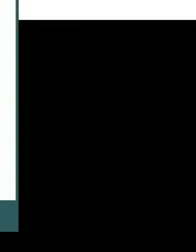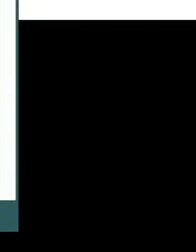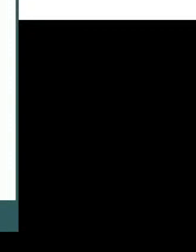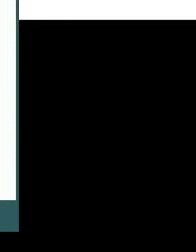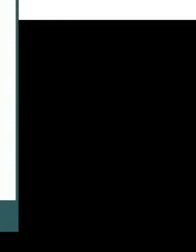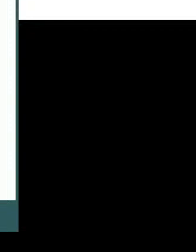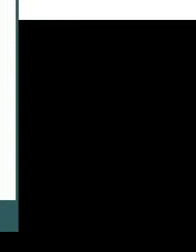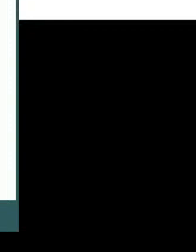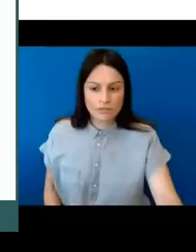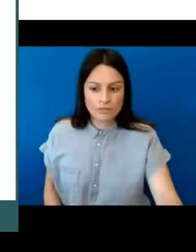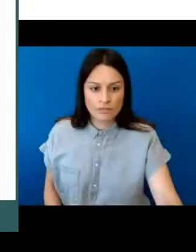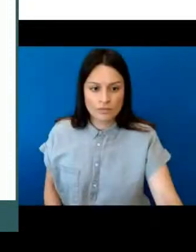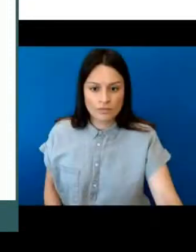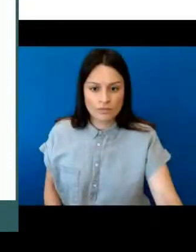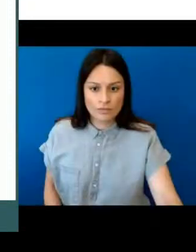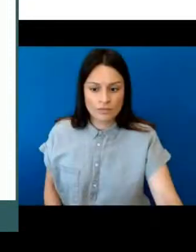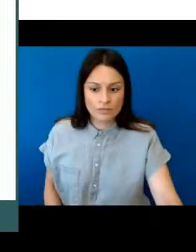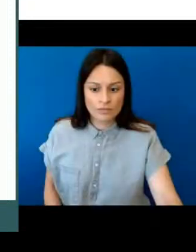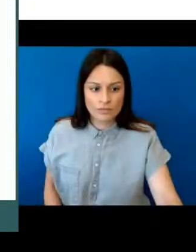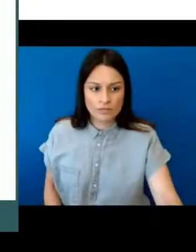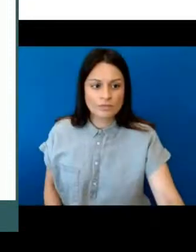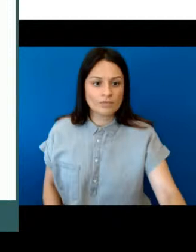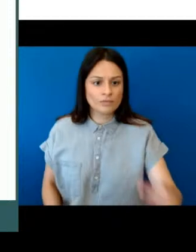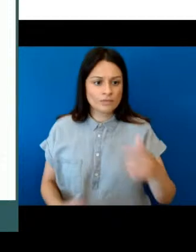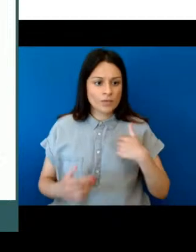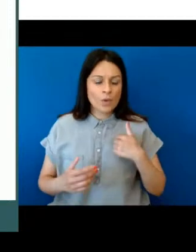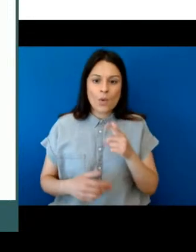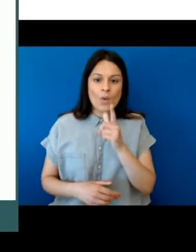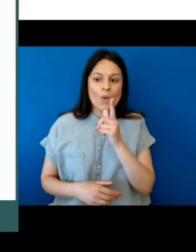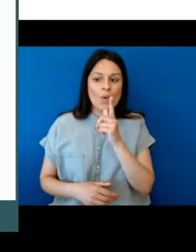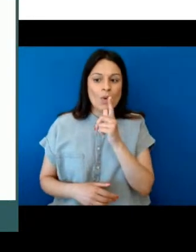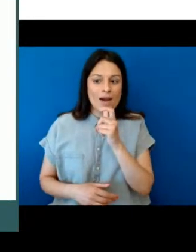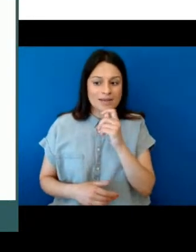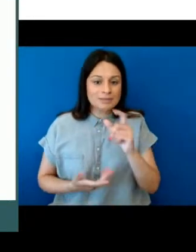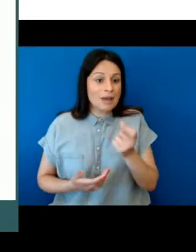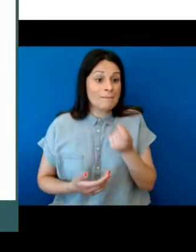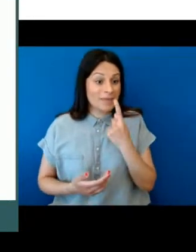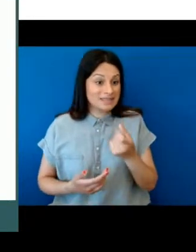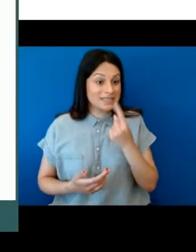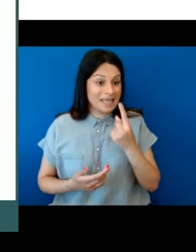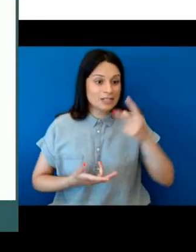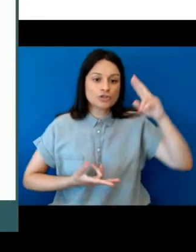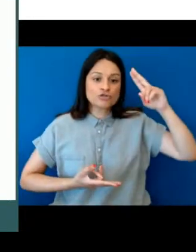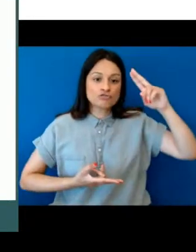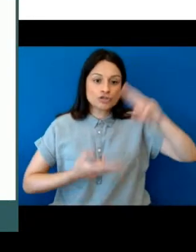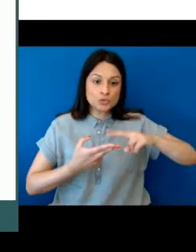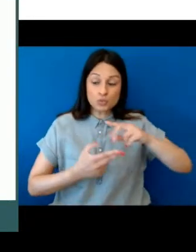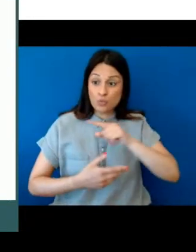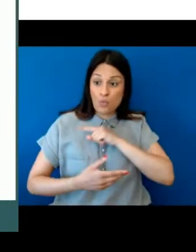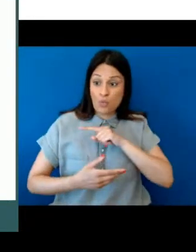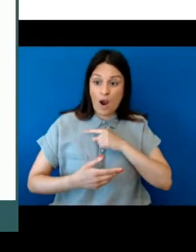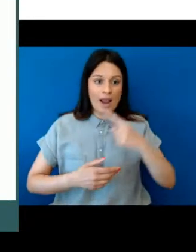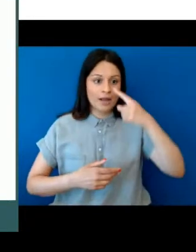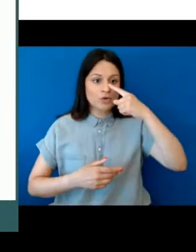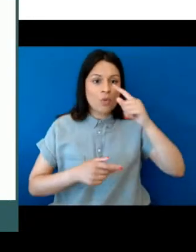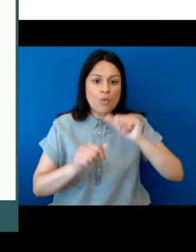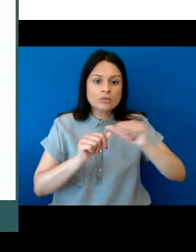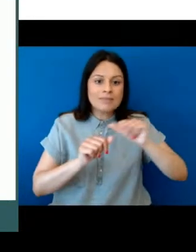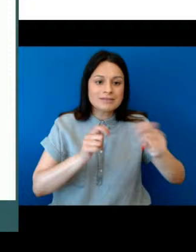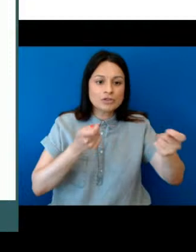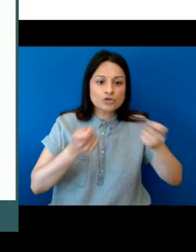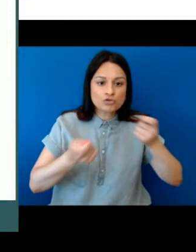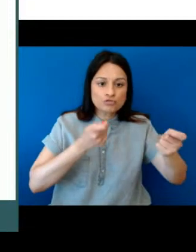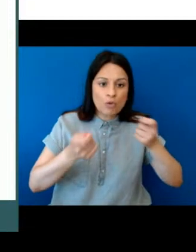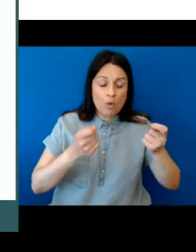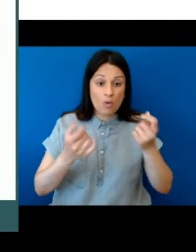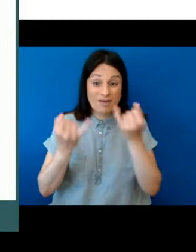reducing their asthma medication because their nose was better controlled. If this all fails,